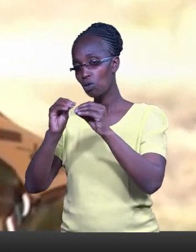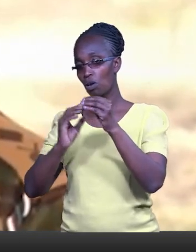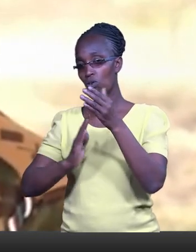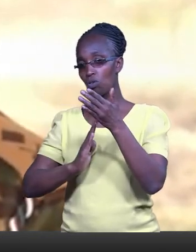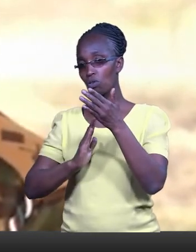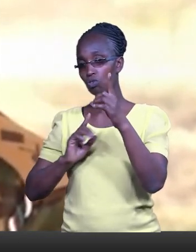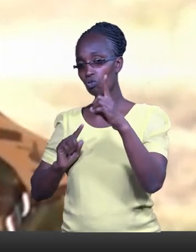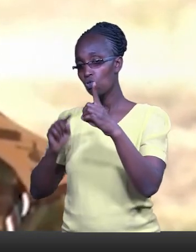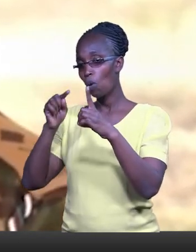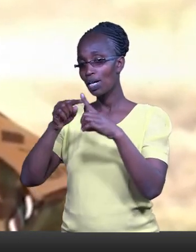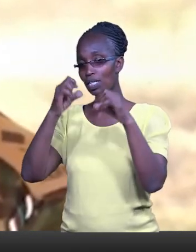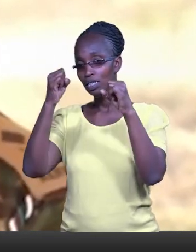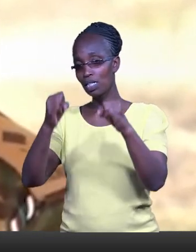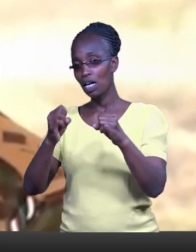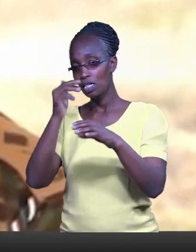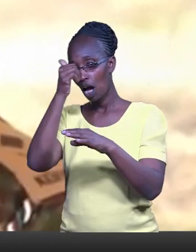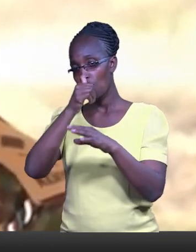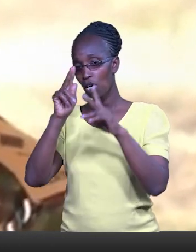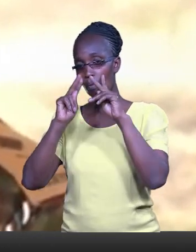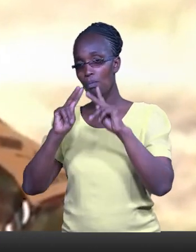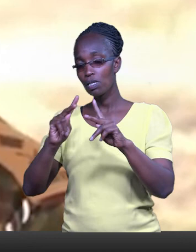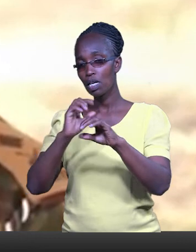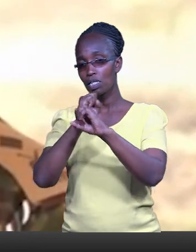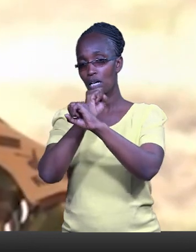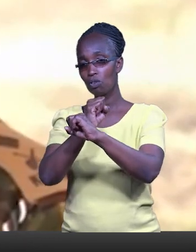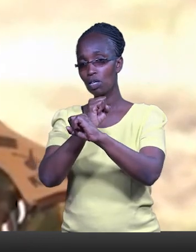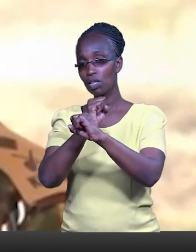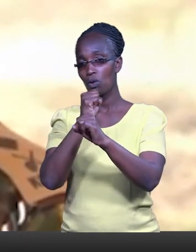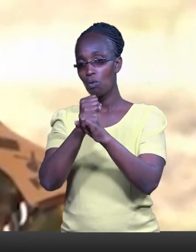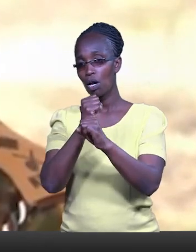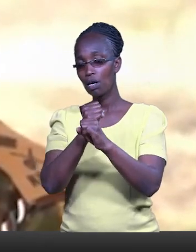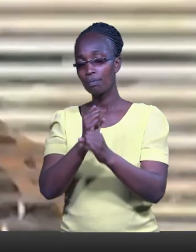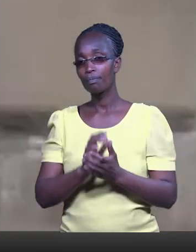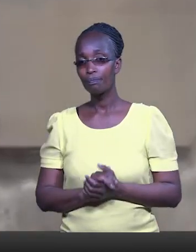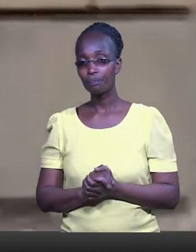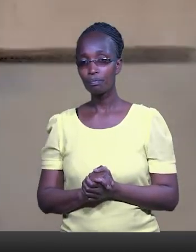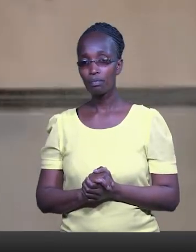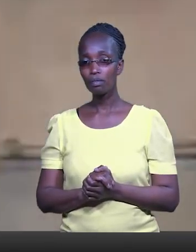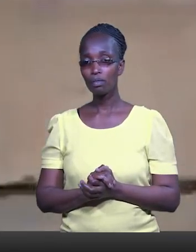contribution towards strengthening the African peace and security efforts.